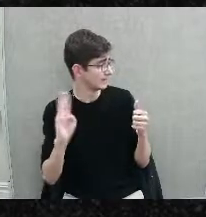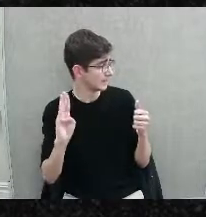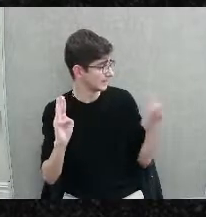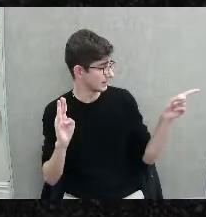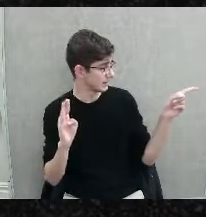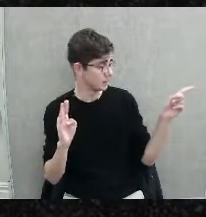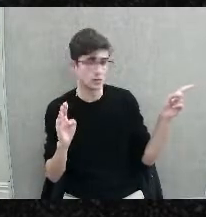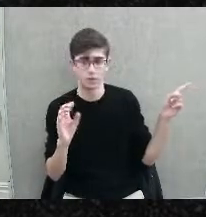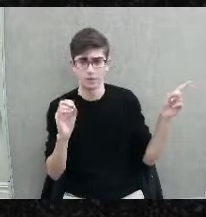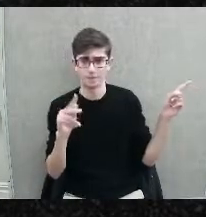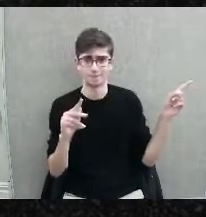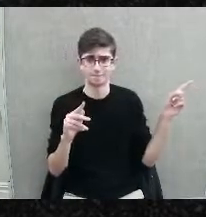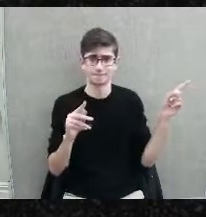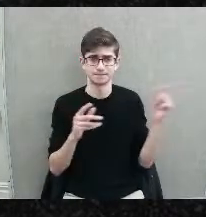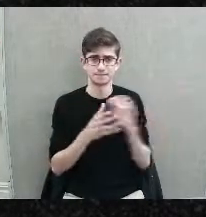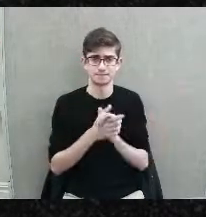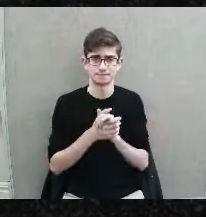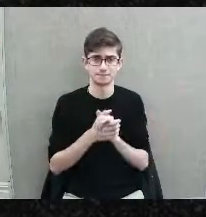Thank you.